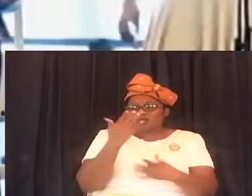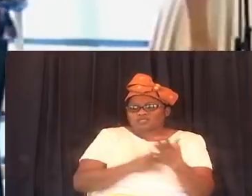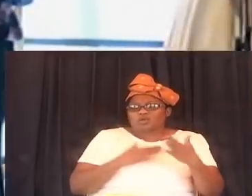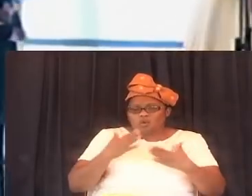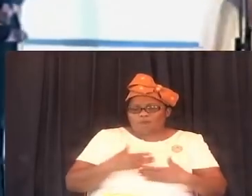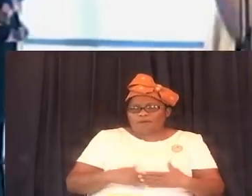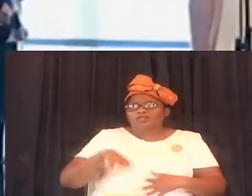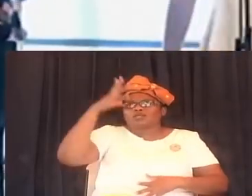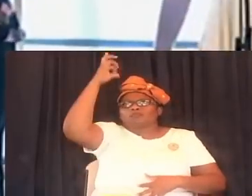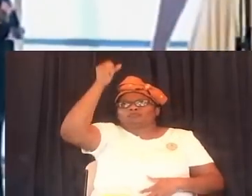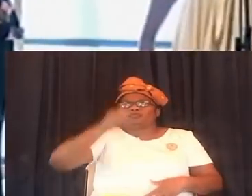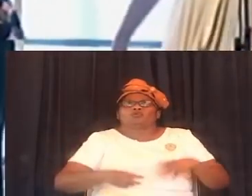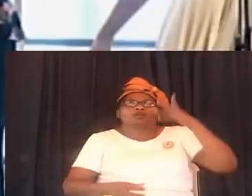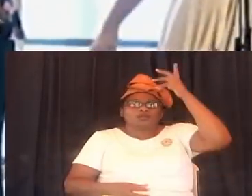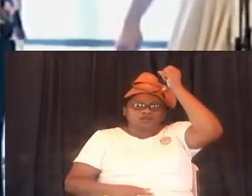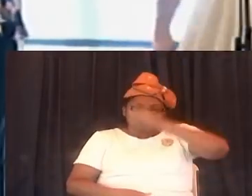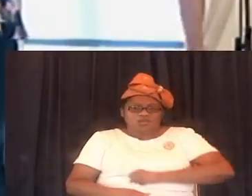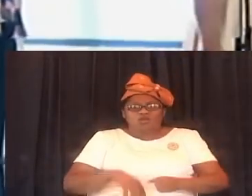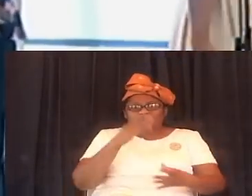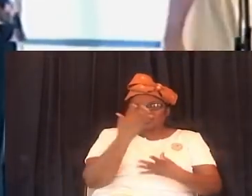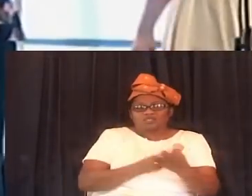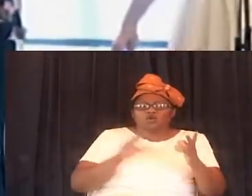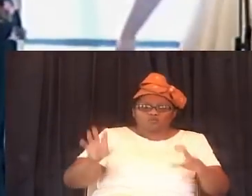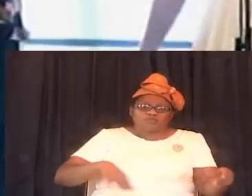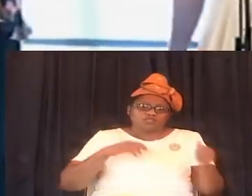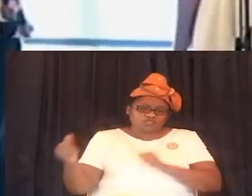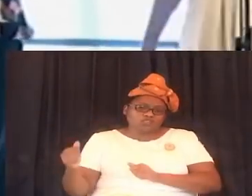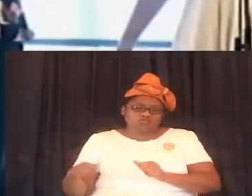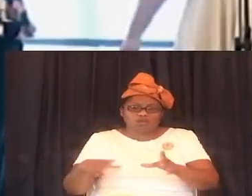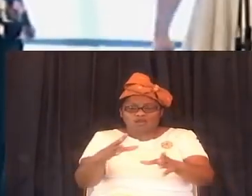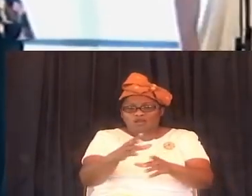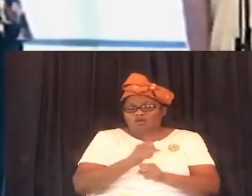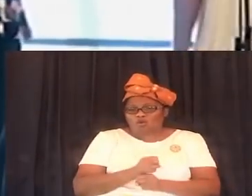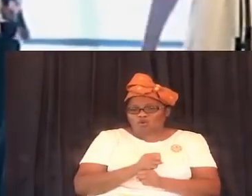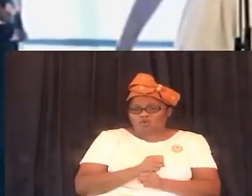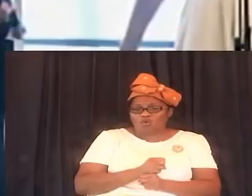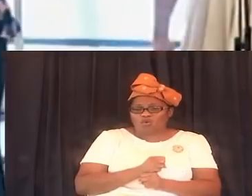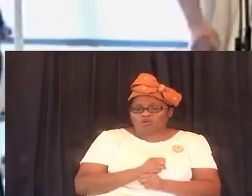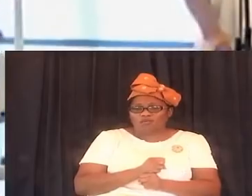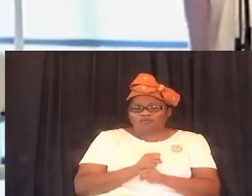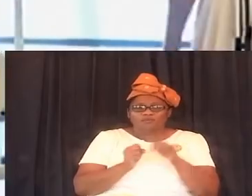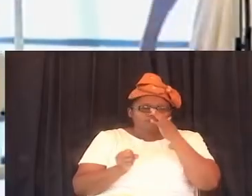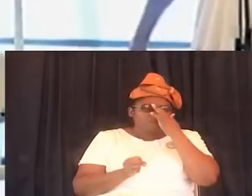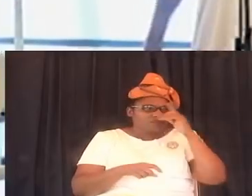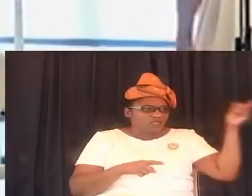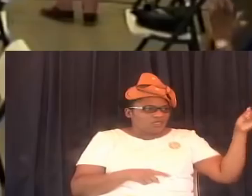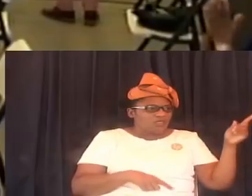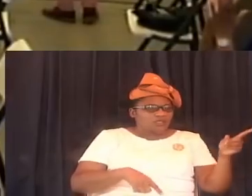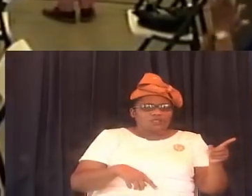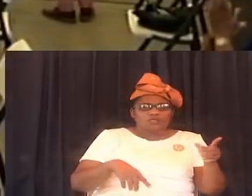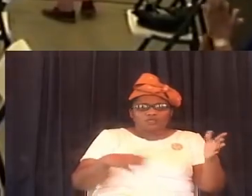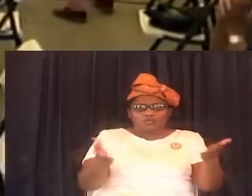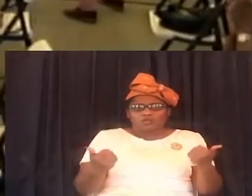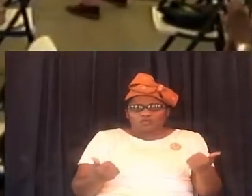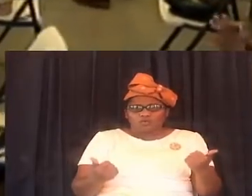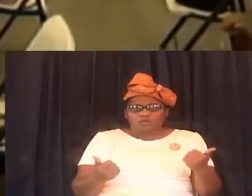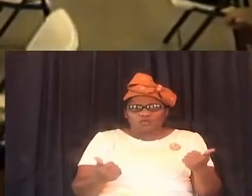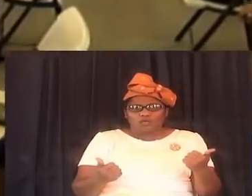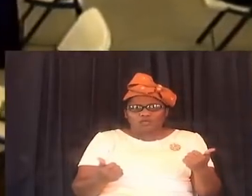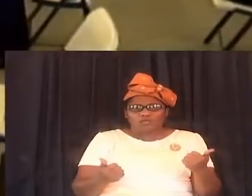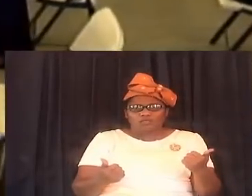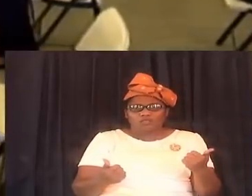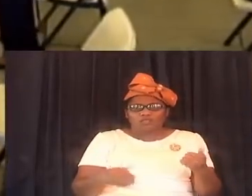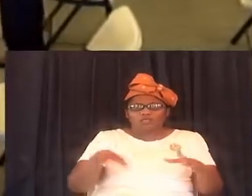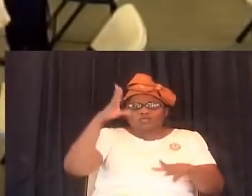on, think about every situation that's going on wrong in your life right now. And I want you to do this. Pull it down. Come on, pull it down.